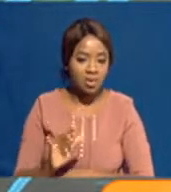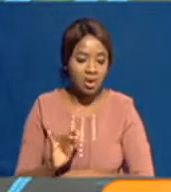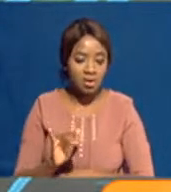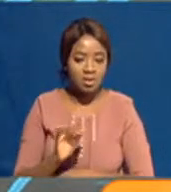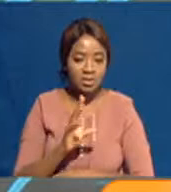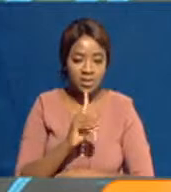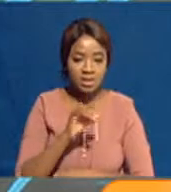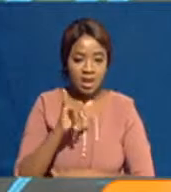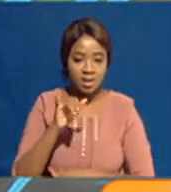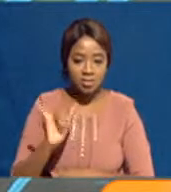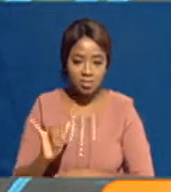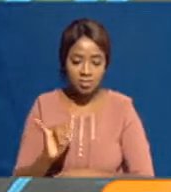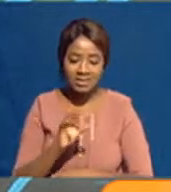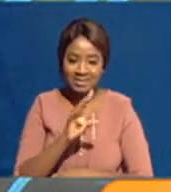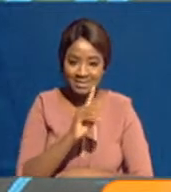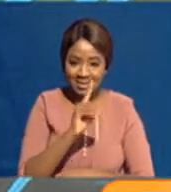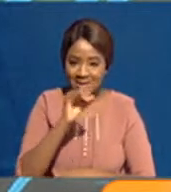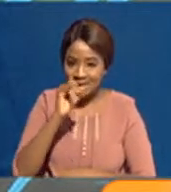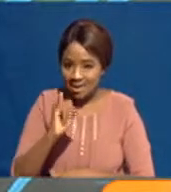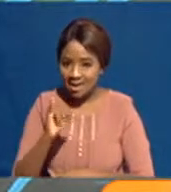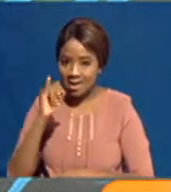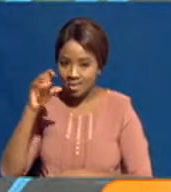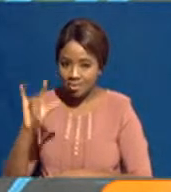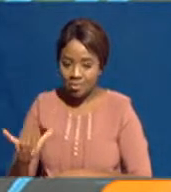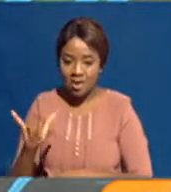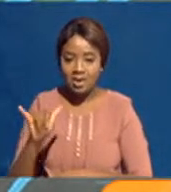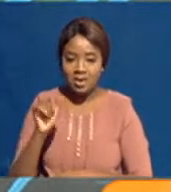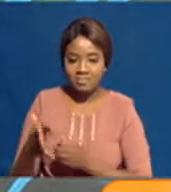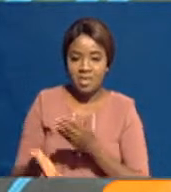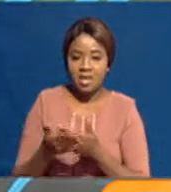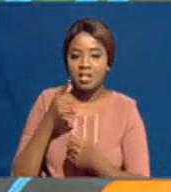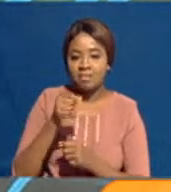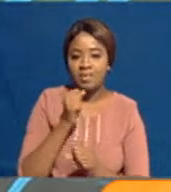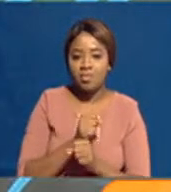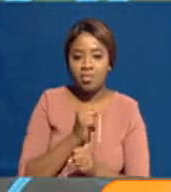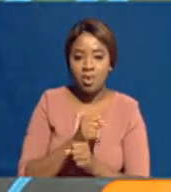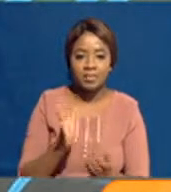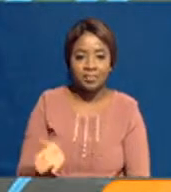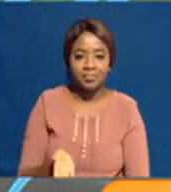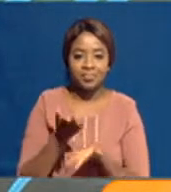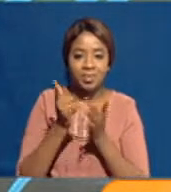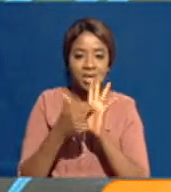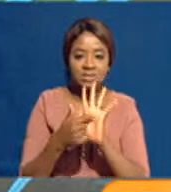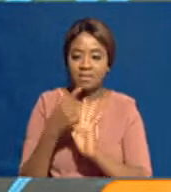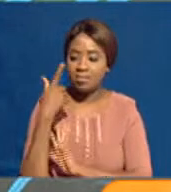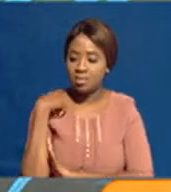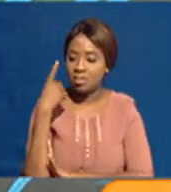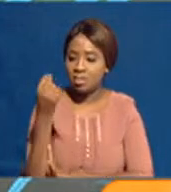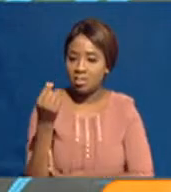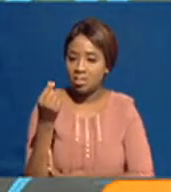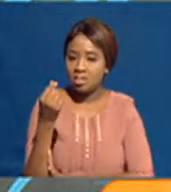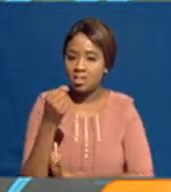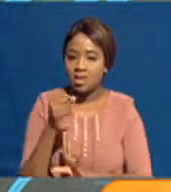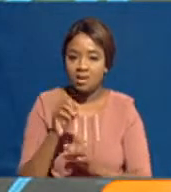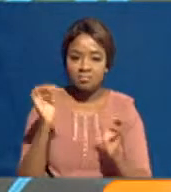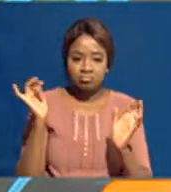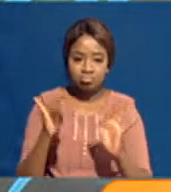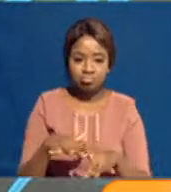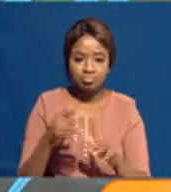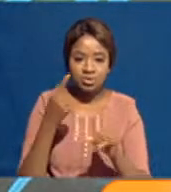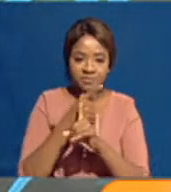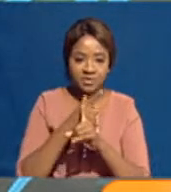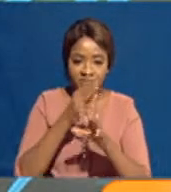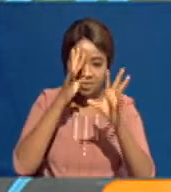their farming practices and cut down on their operational costs. And the recently held Africa Agric Expo, several